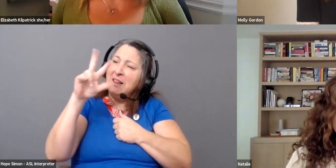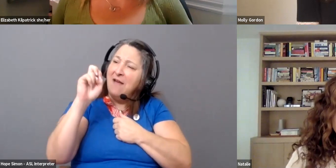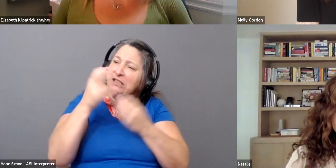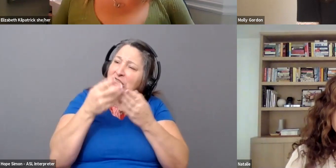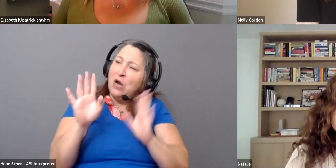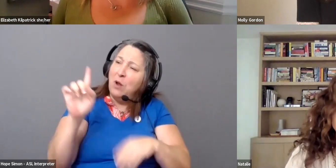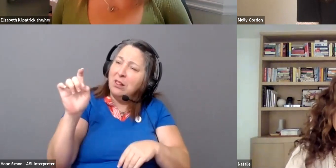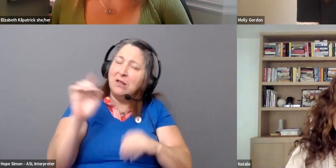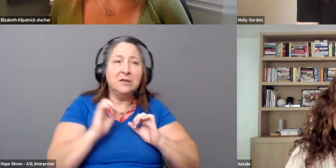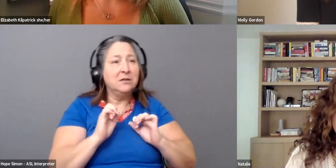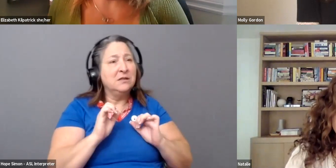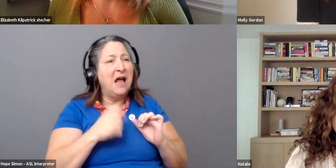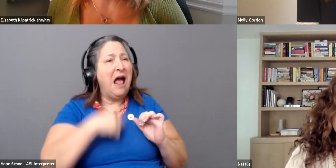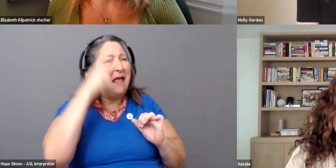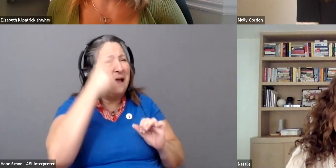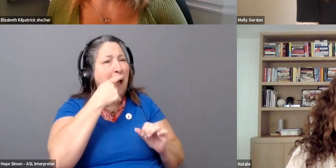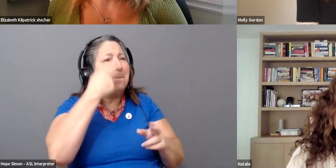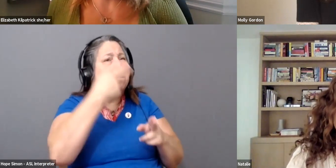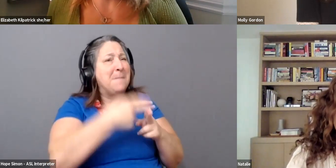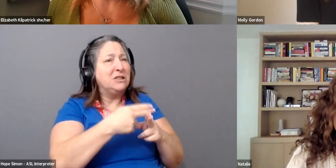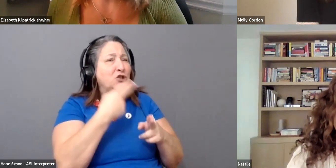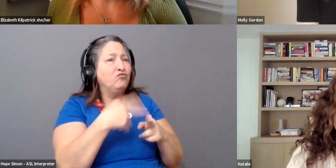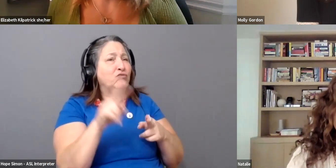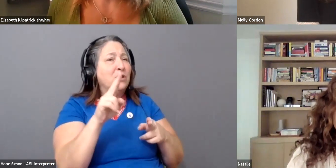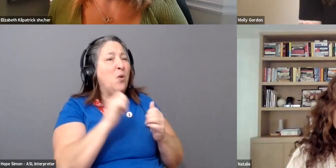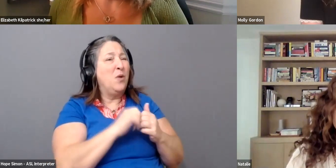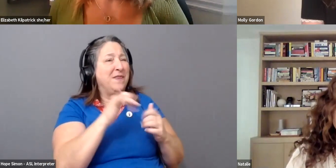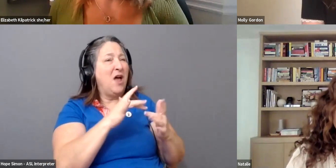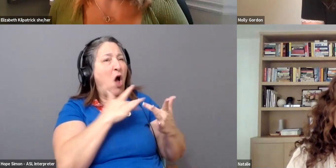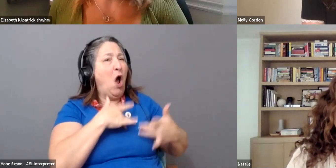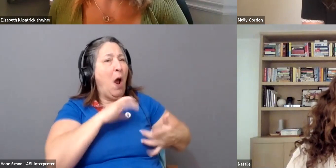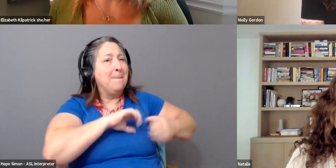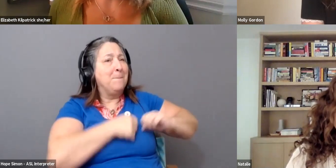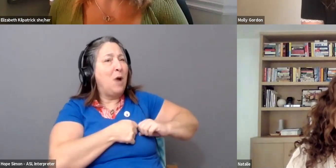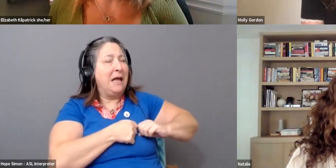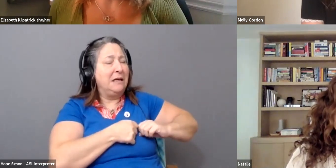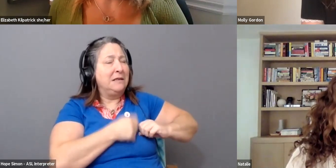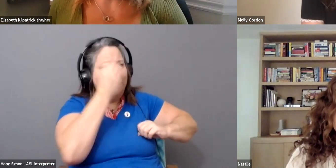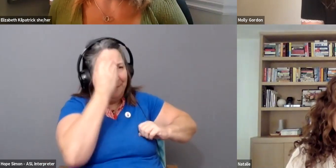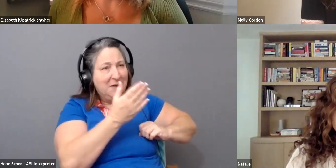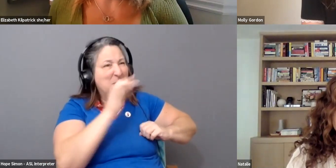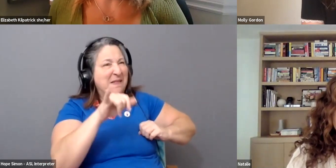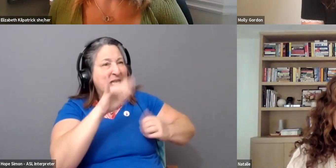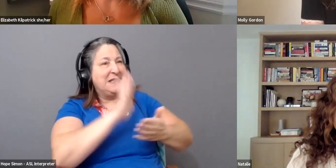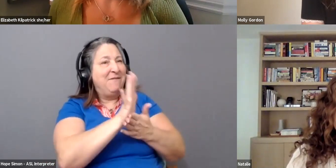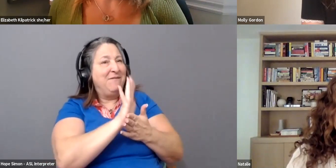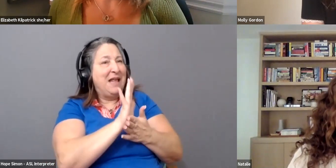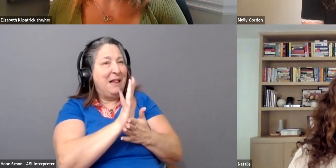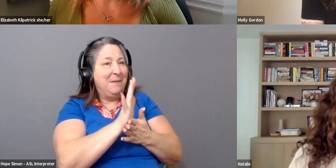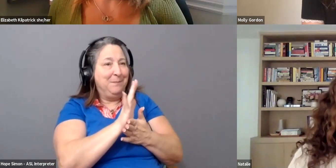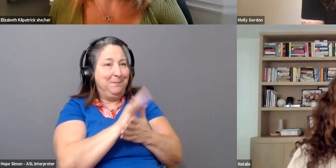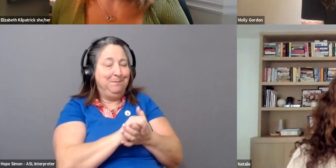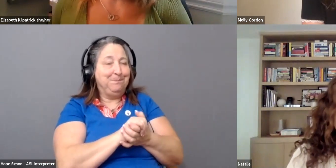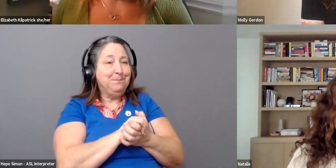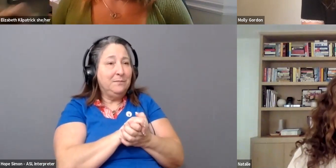Well, I think I touched on it with a little bit of the heartbreak stuff, but I think that in this film in particular, underneath